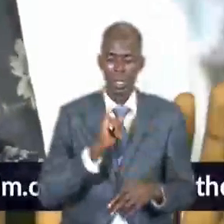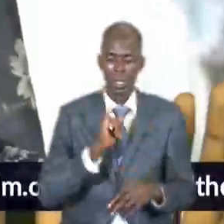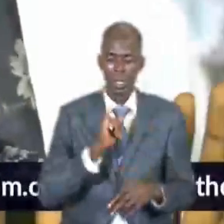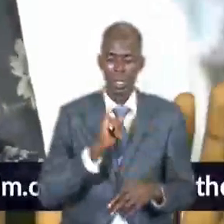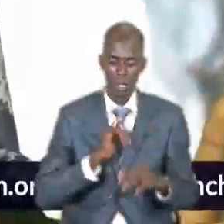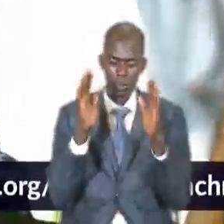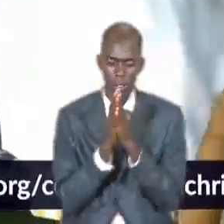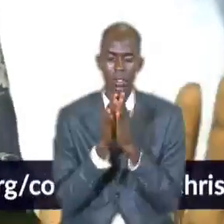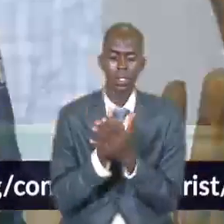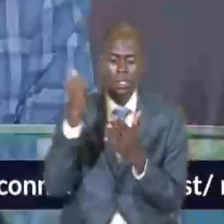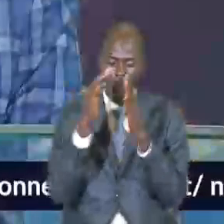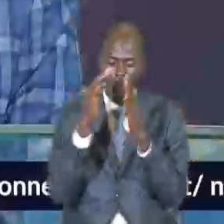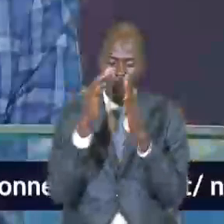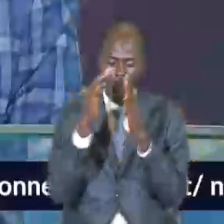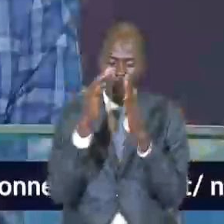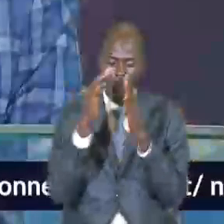pray.